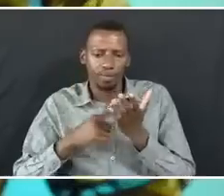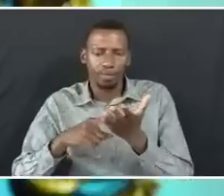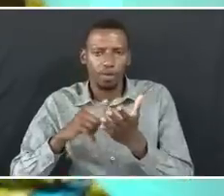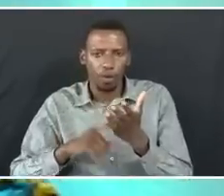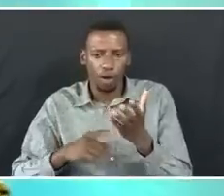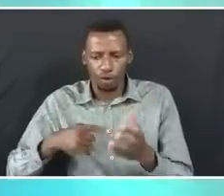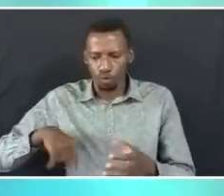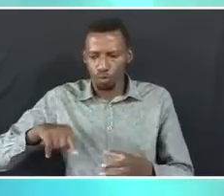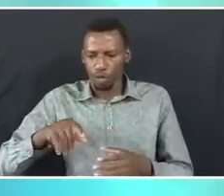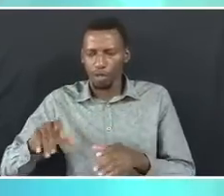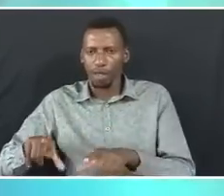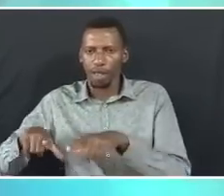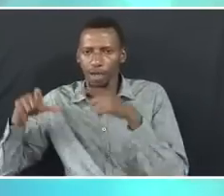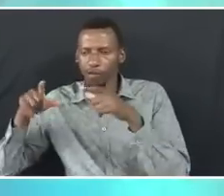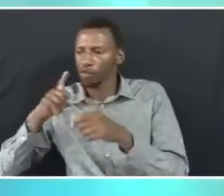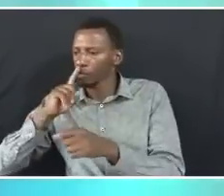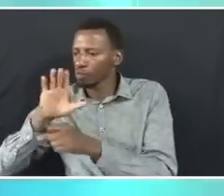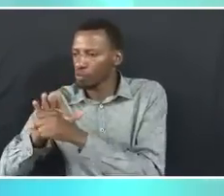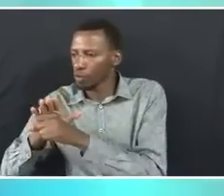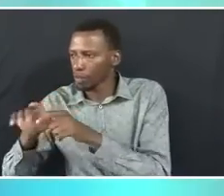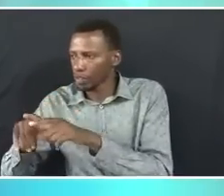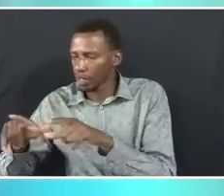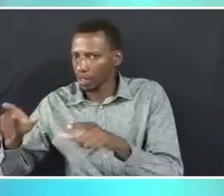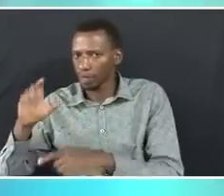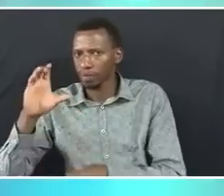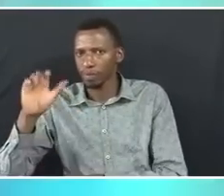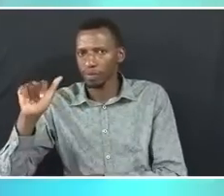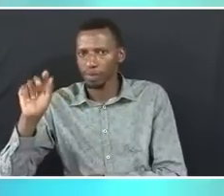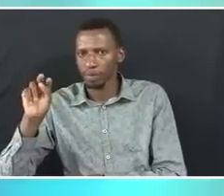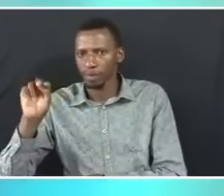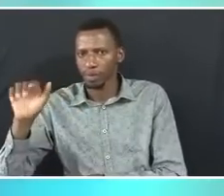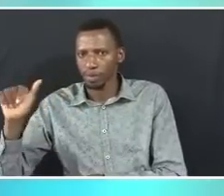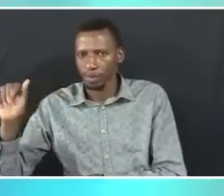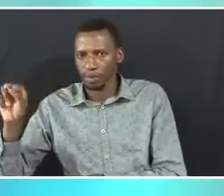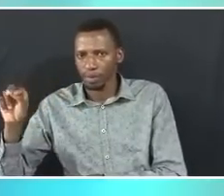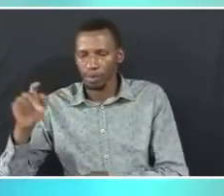our children going to school in Babylon.